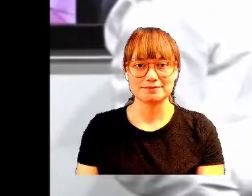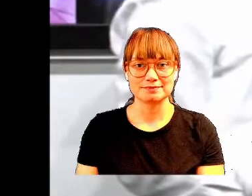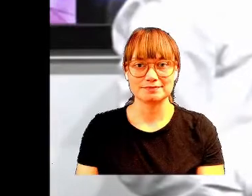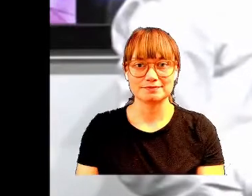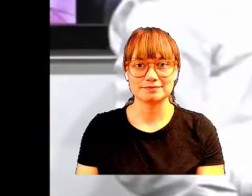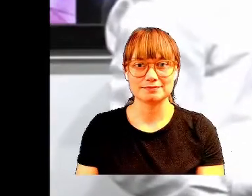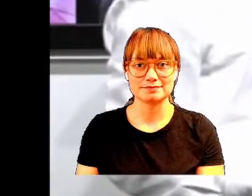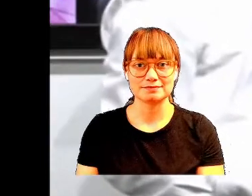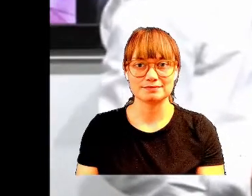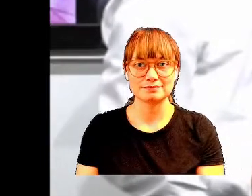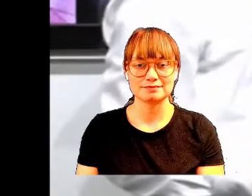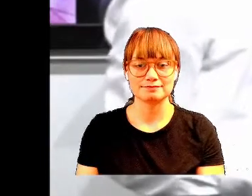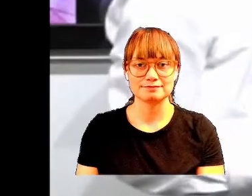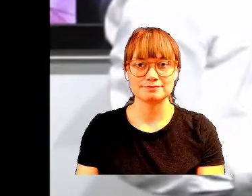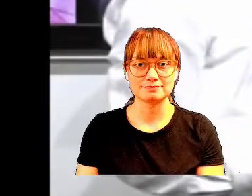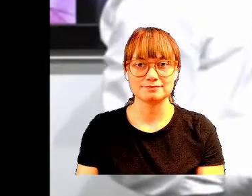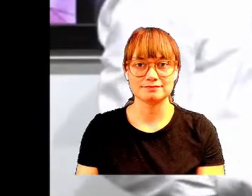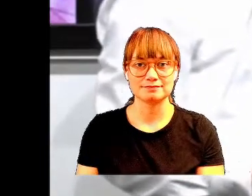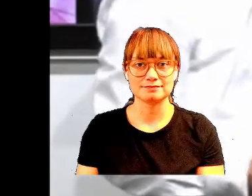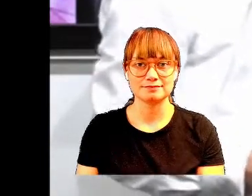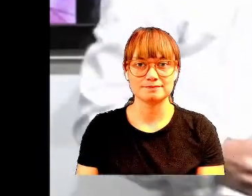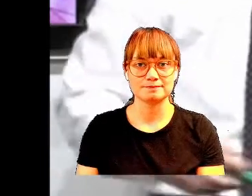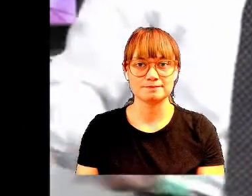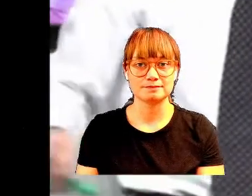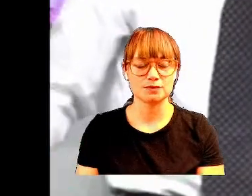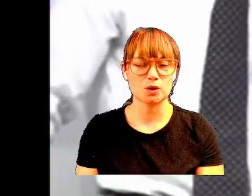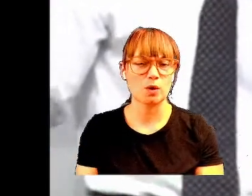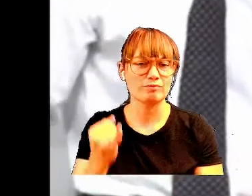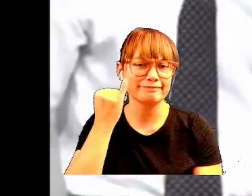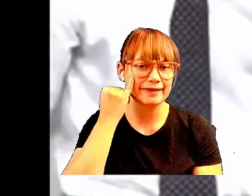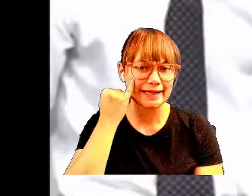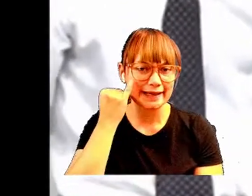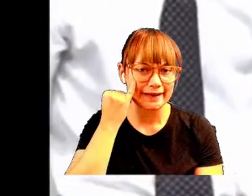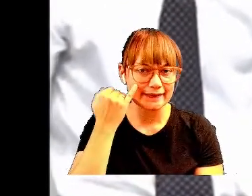Now let's pretend we didn't even know this information.